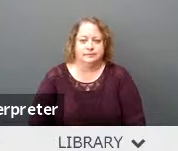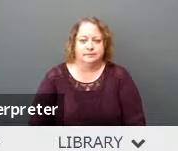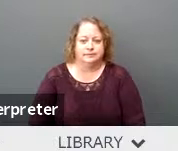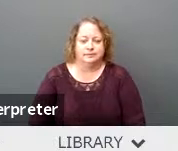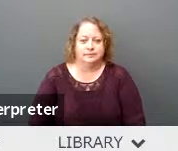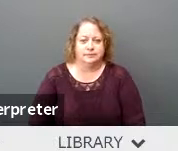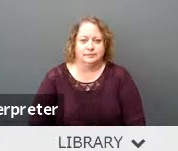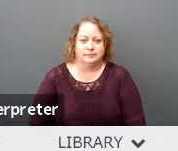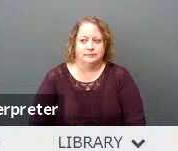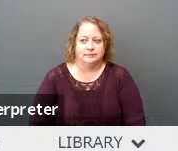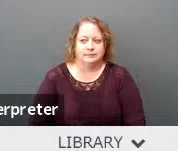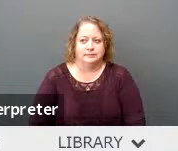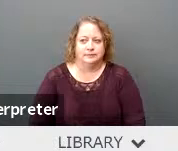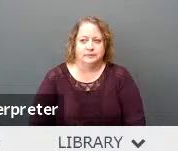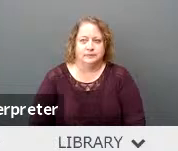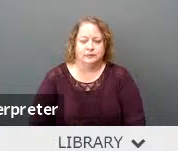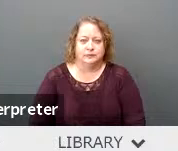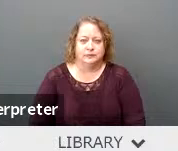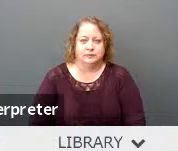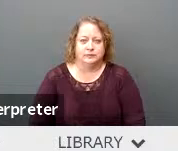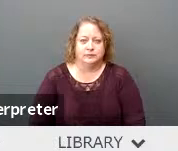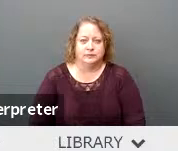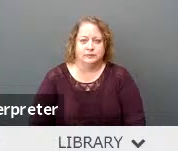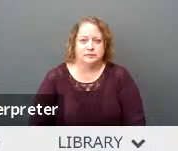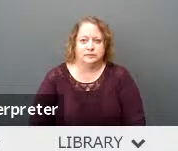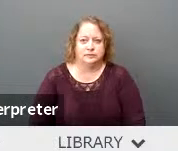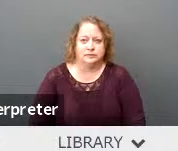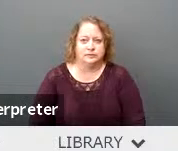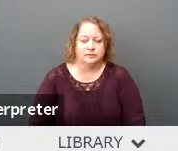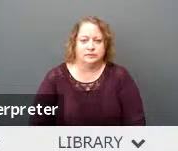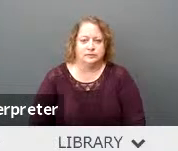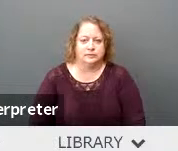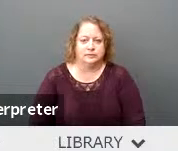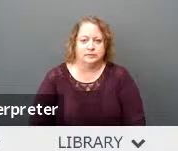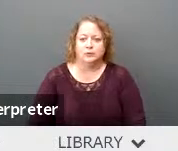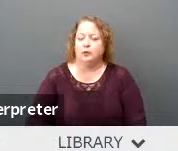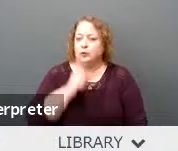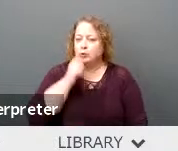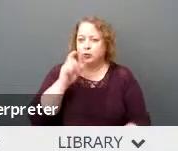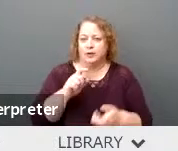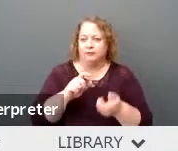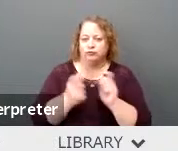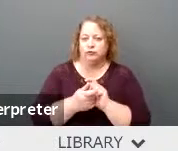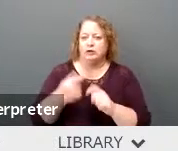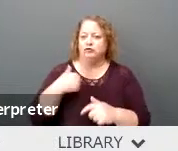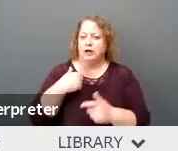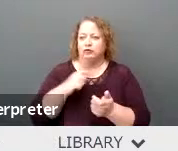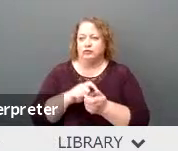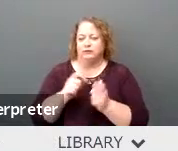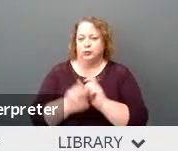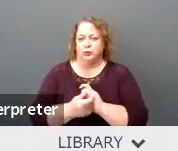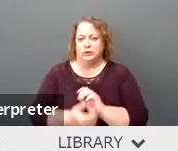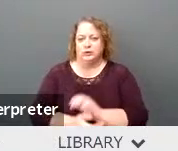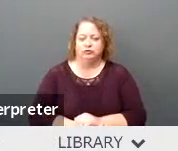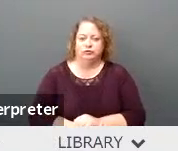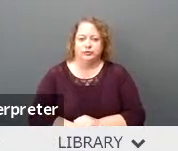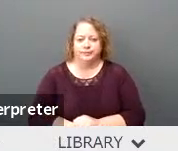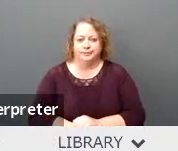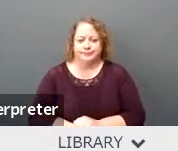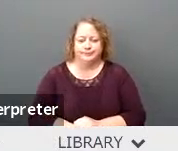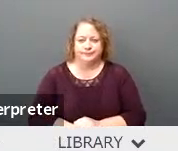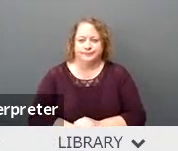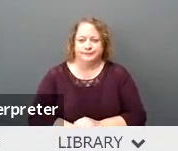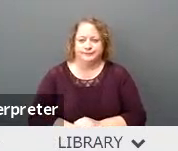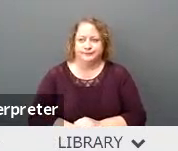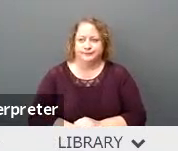Isn't it on the same? It's in the same, yeah, you don't have to. No, you don't have to do anything, I just have to turn on board.